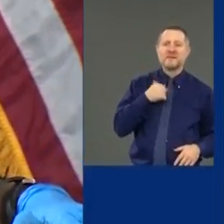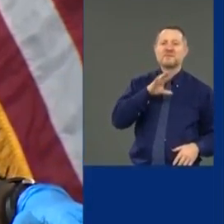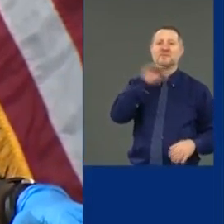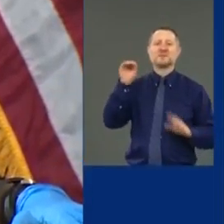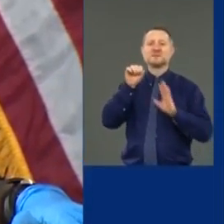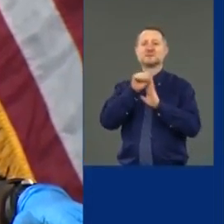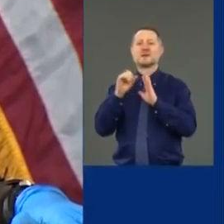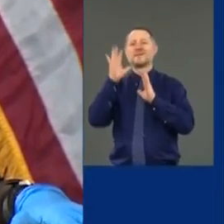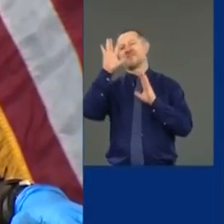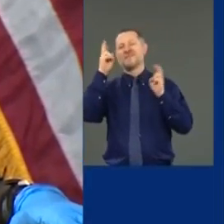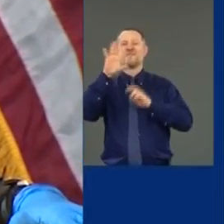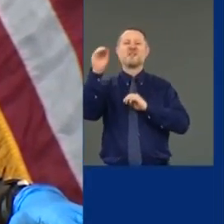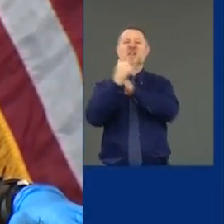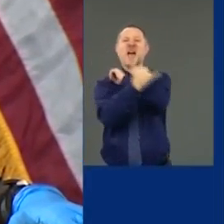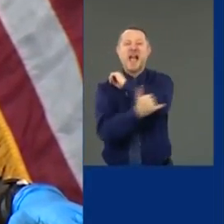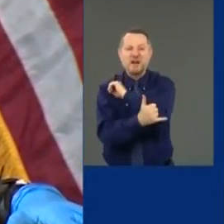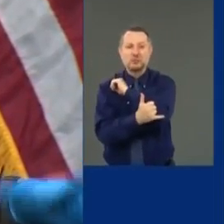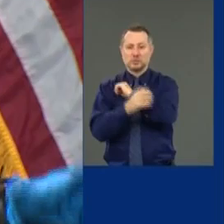York.